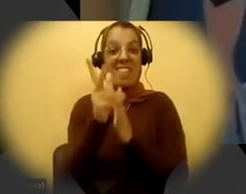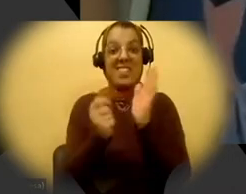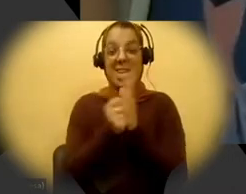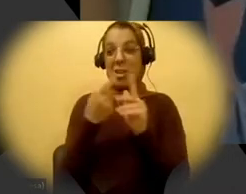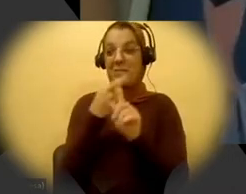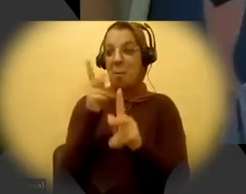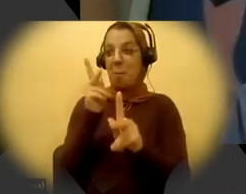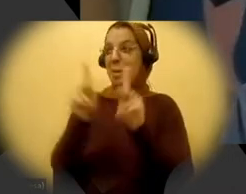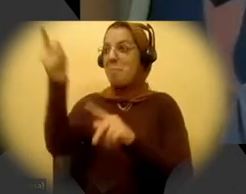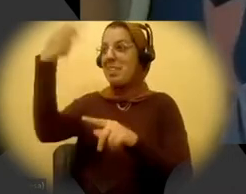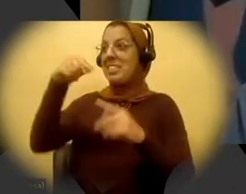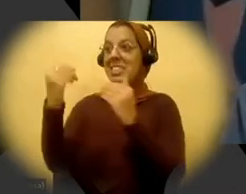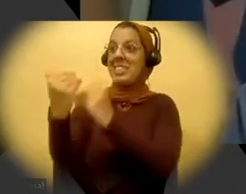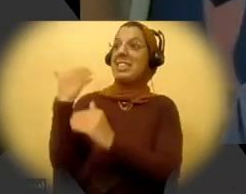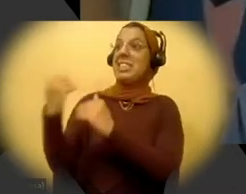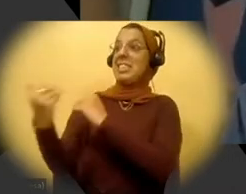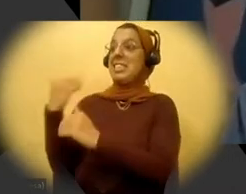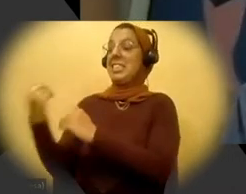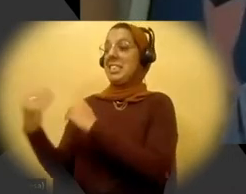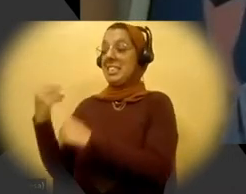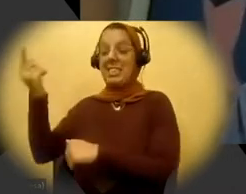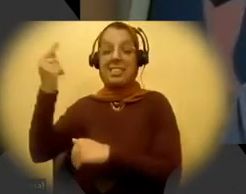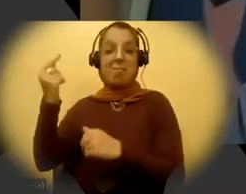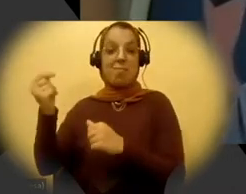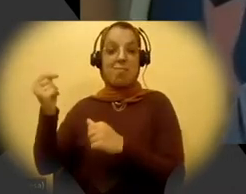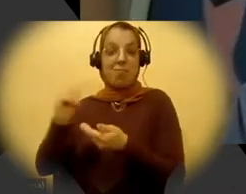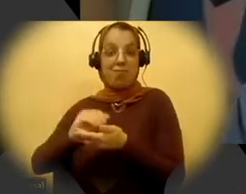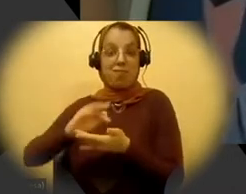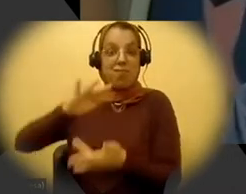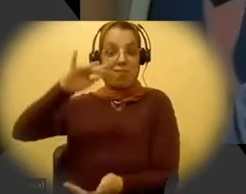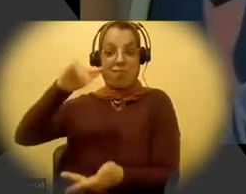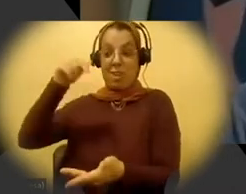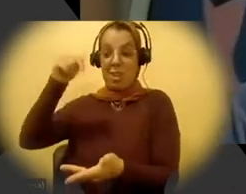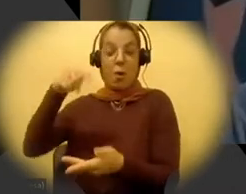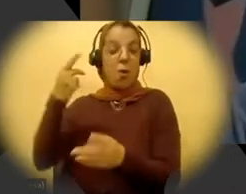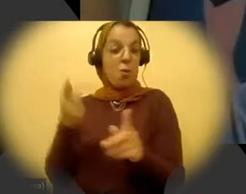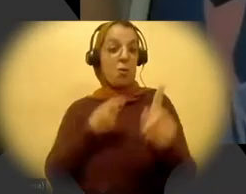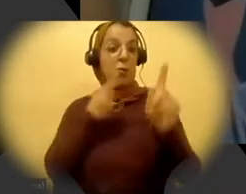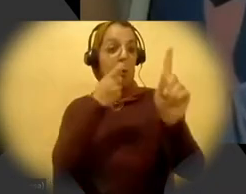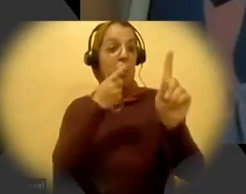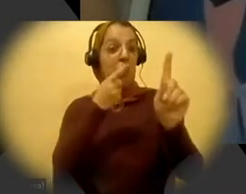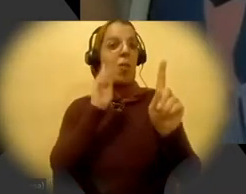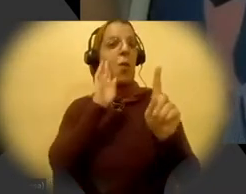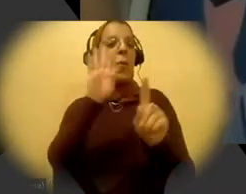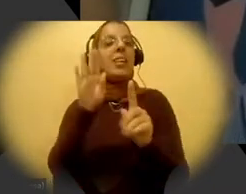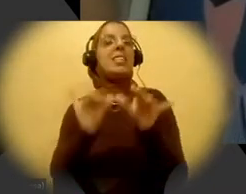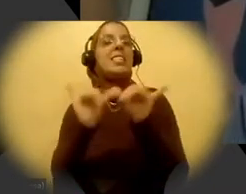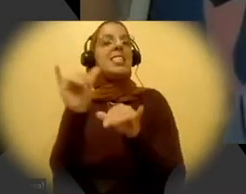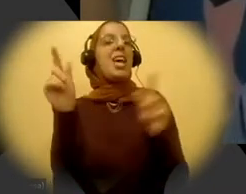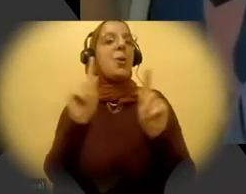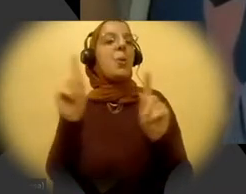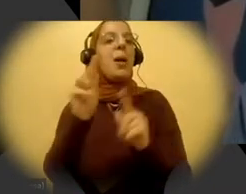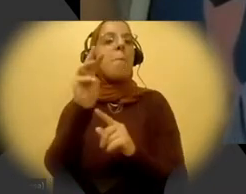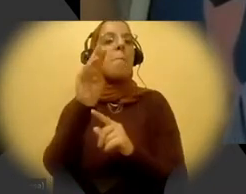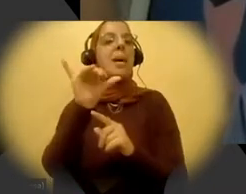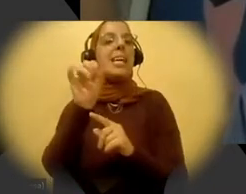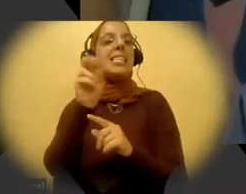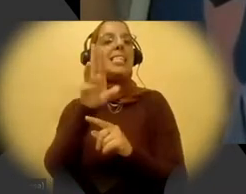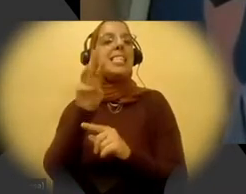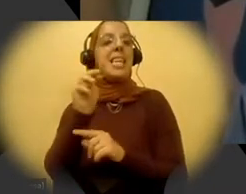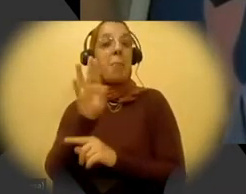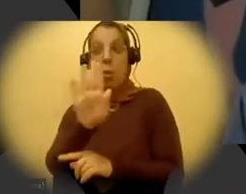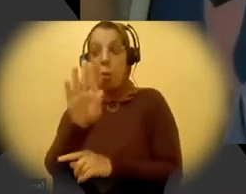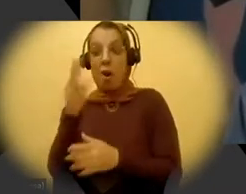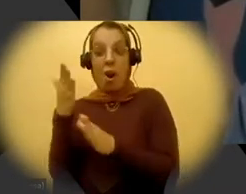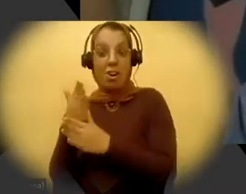be ideally basically living on the museum on like virtual archive